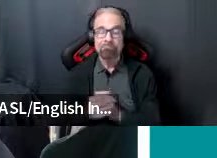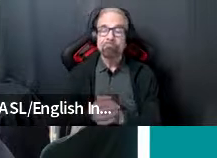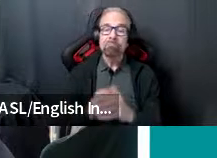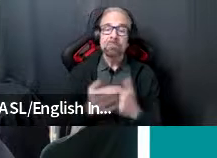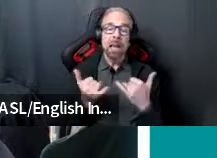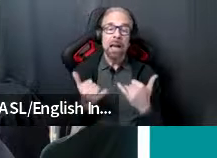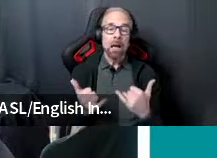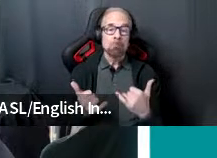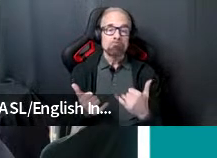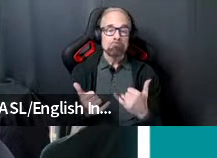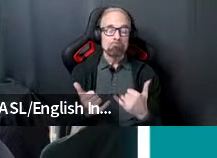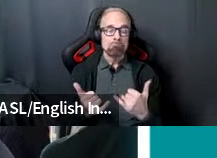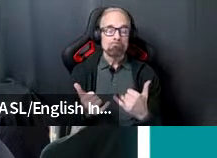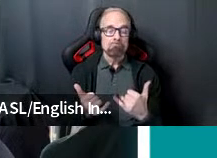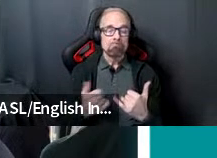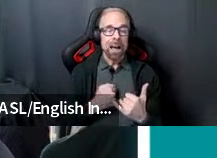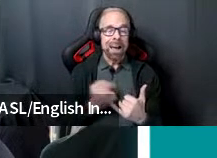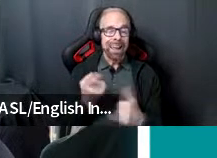I think